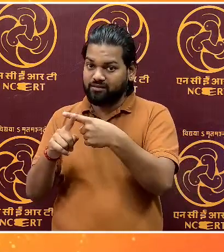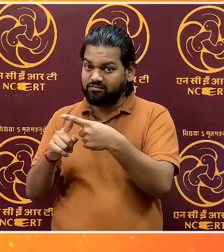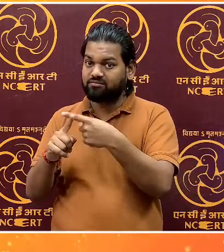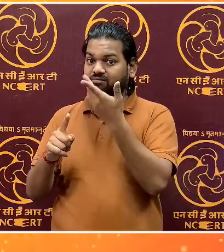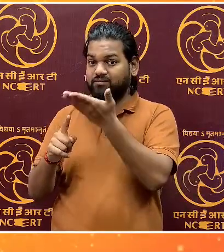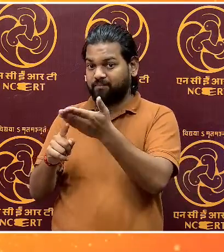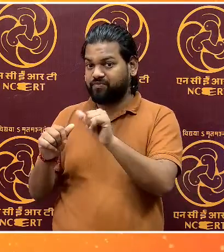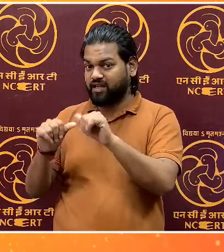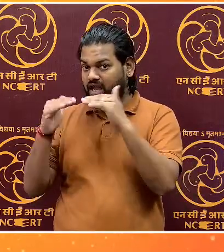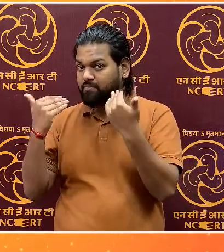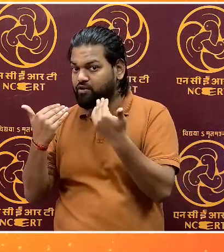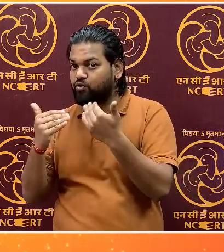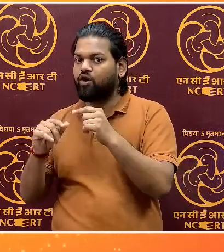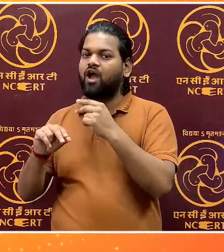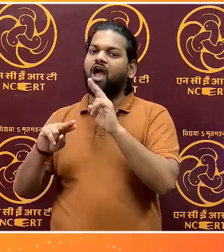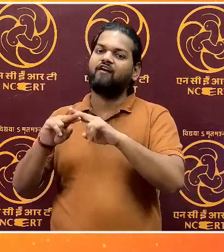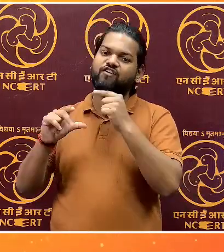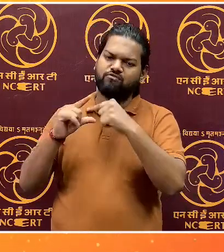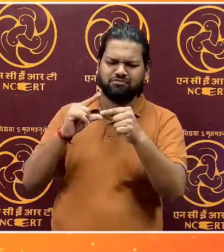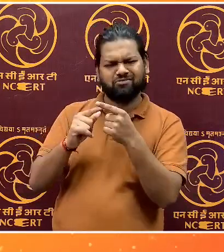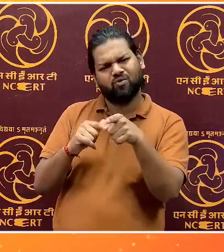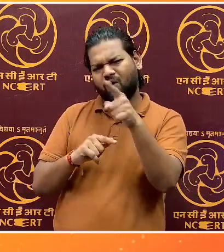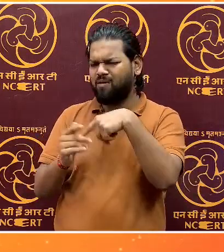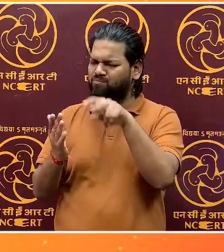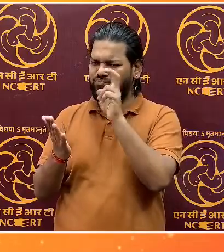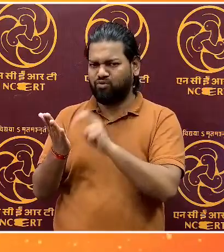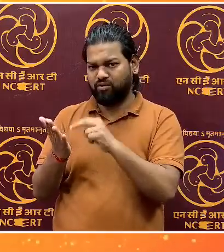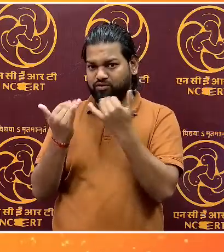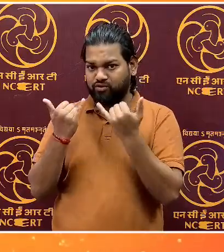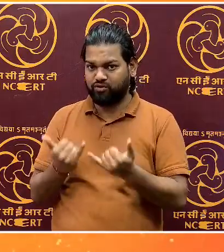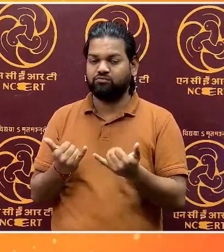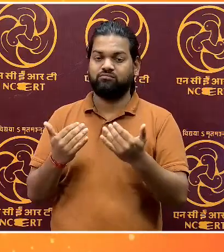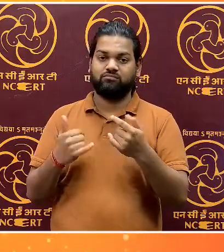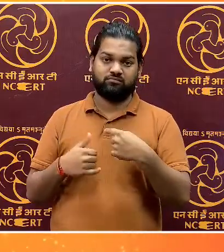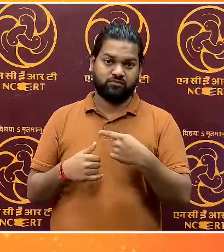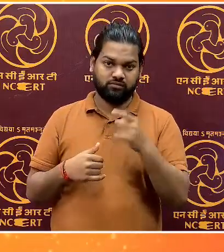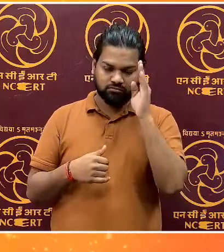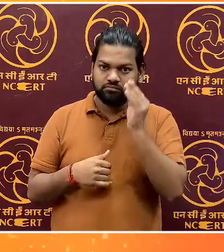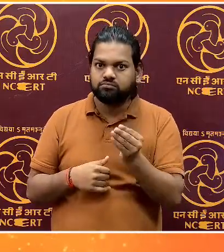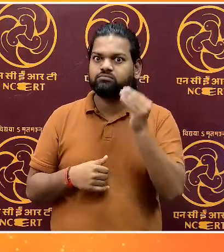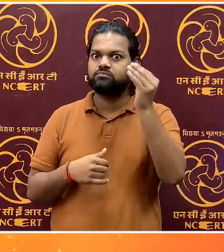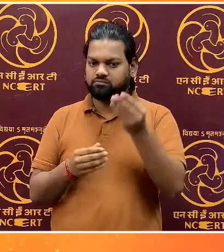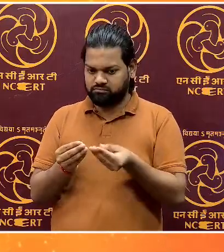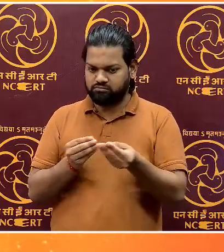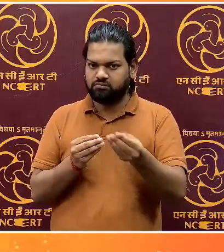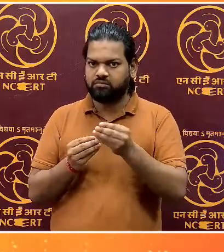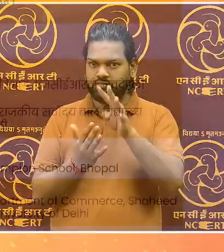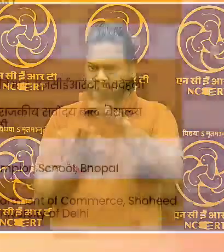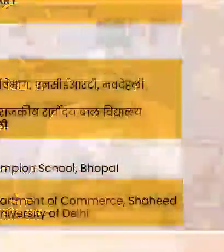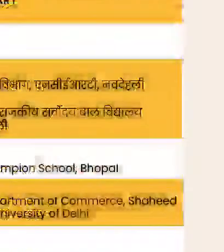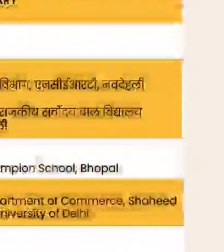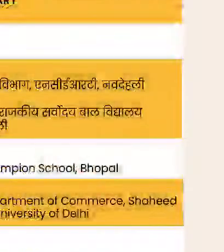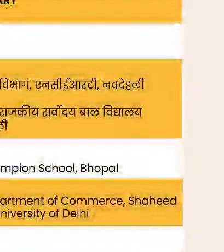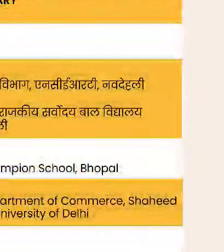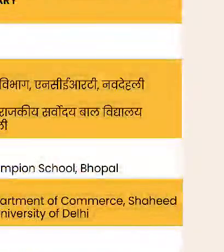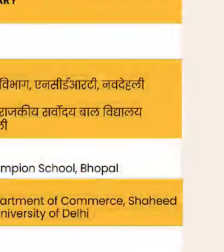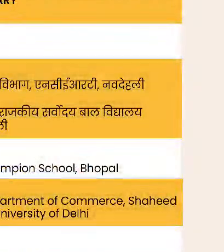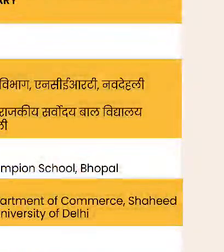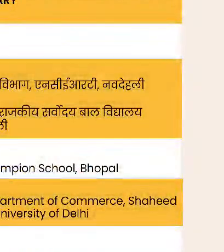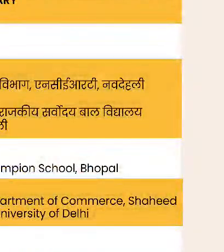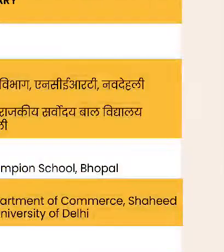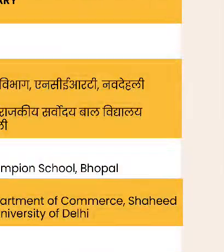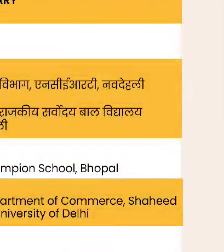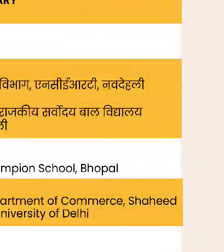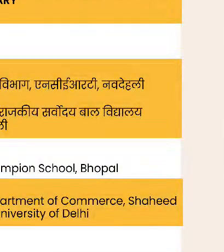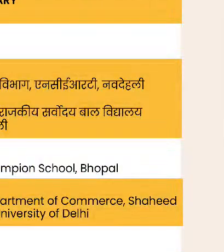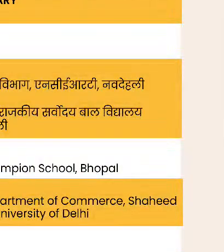them through Amazon and Flipkart. And now I will update you about the upcoming program. So in a while you